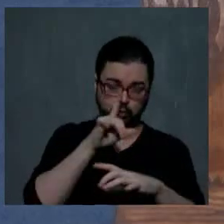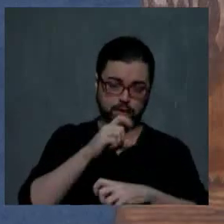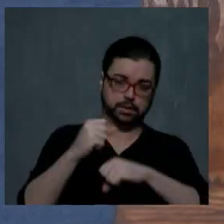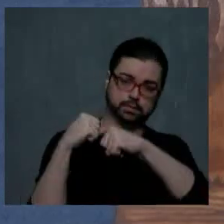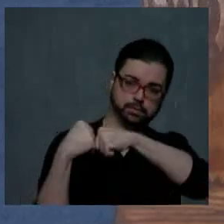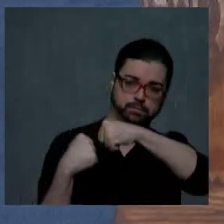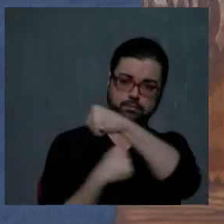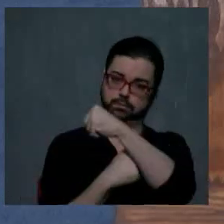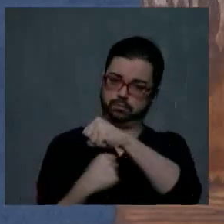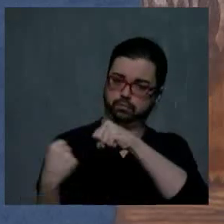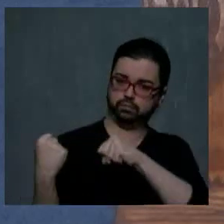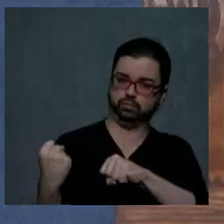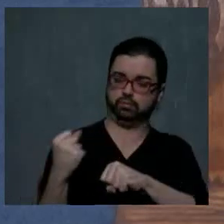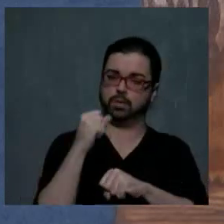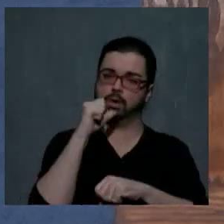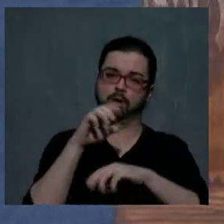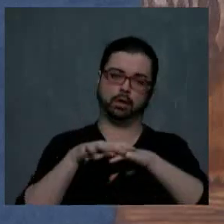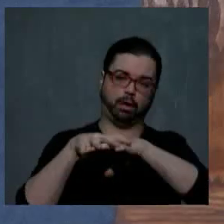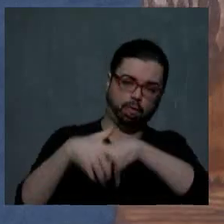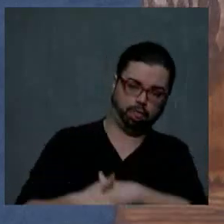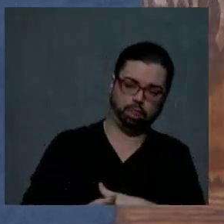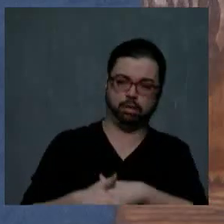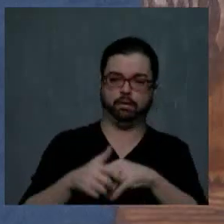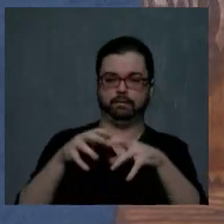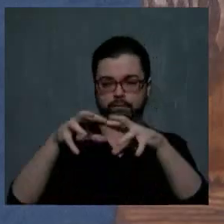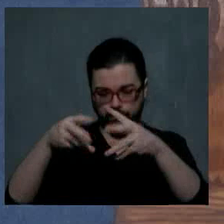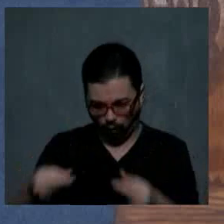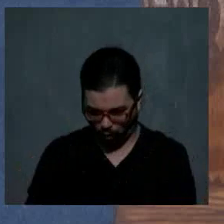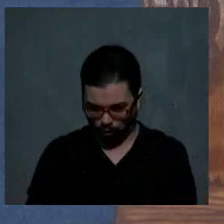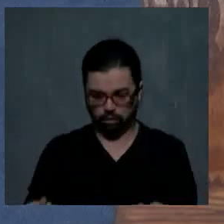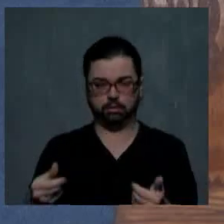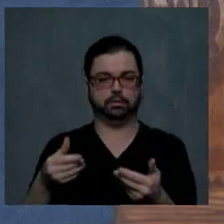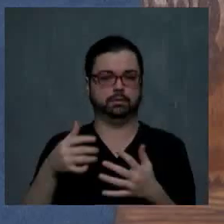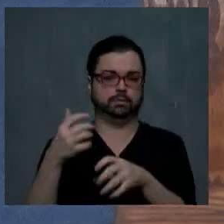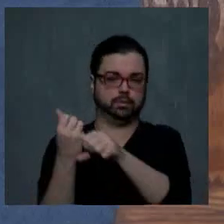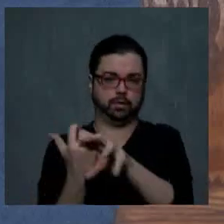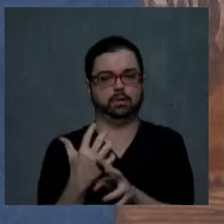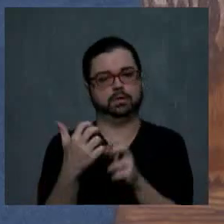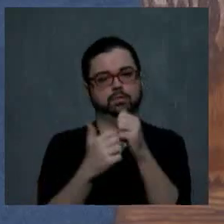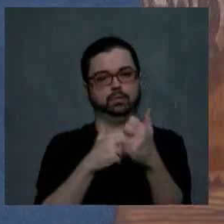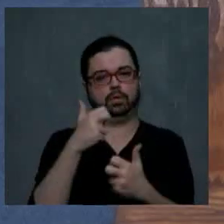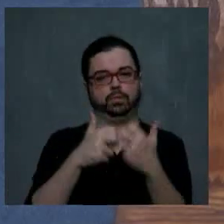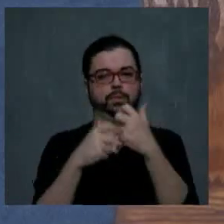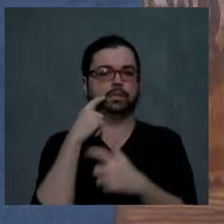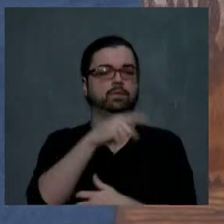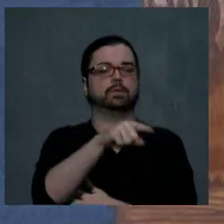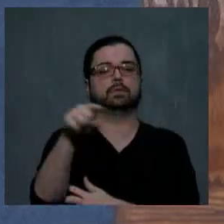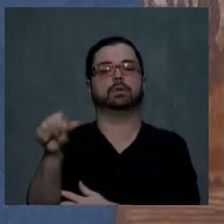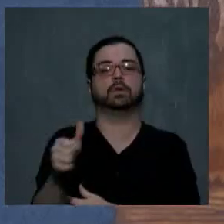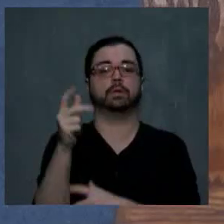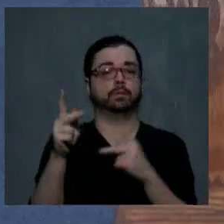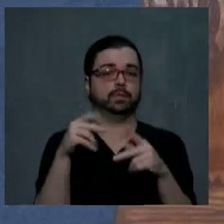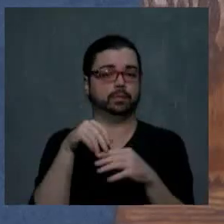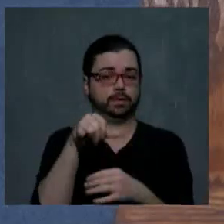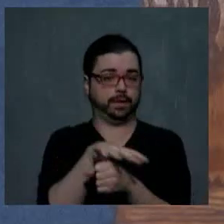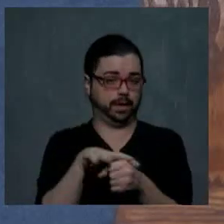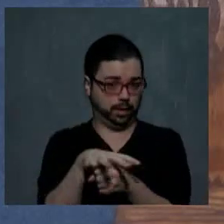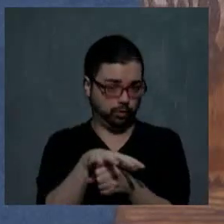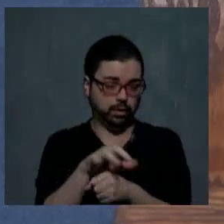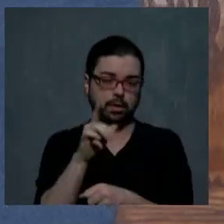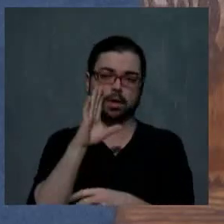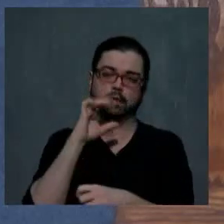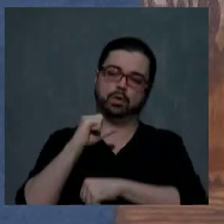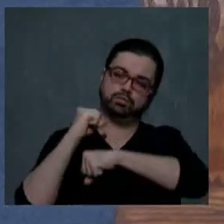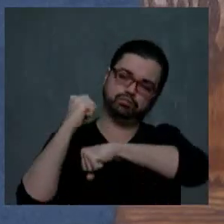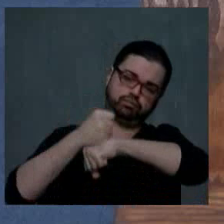area, and that it'll be stable for a long time afterward. There are other requests or